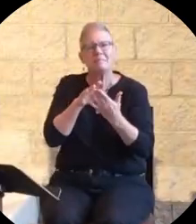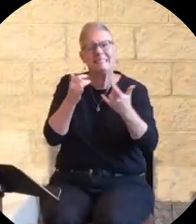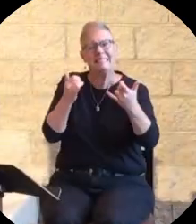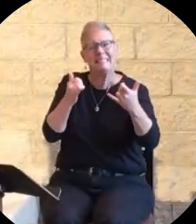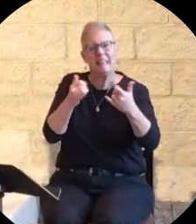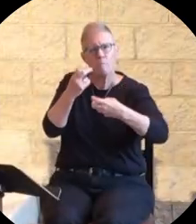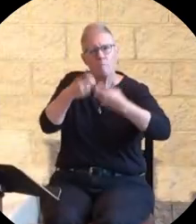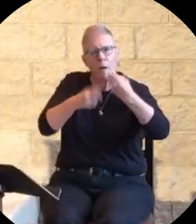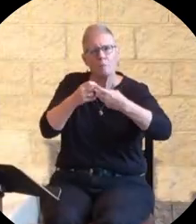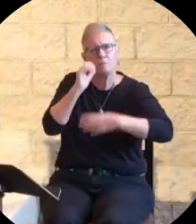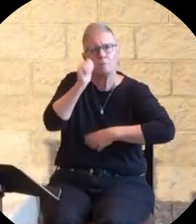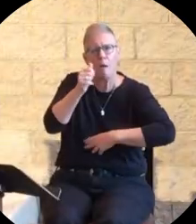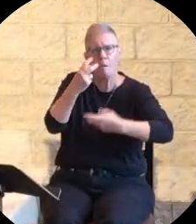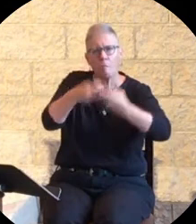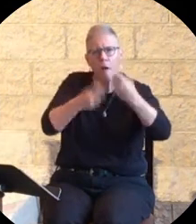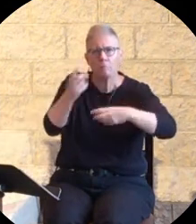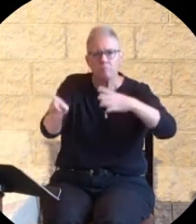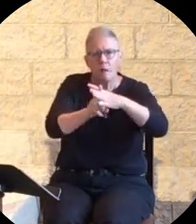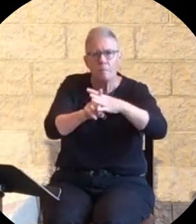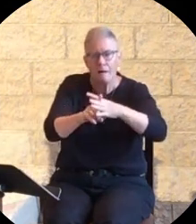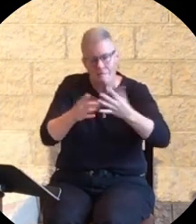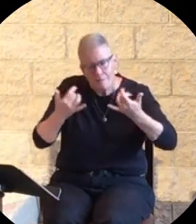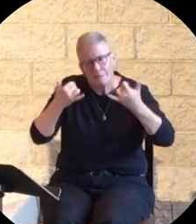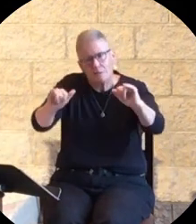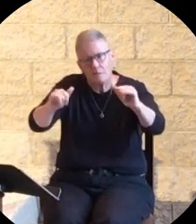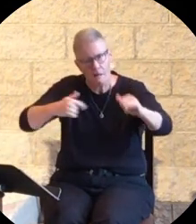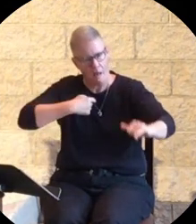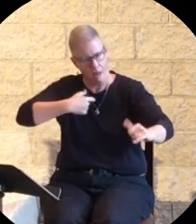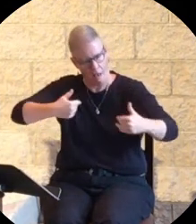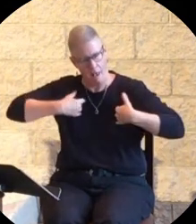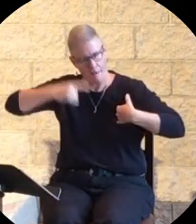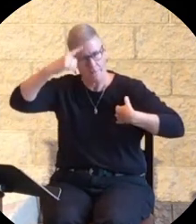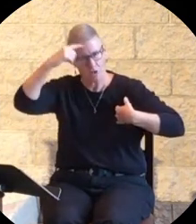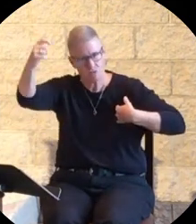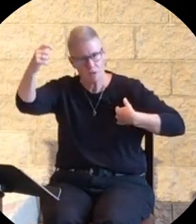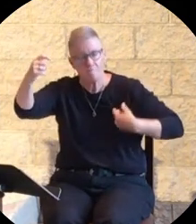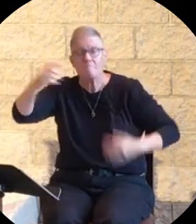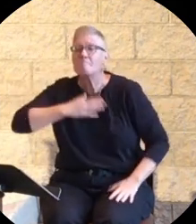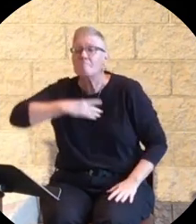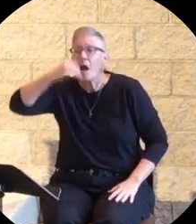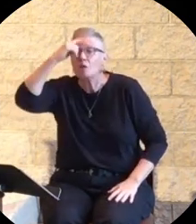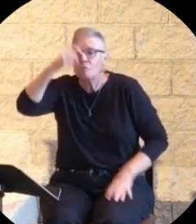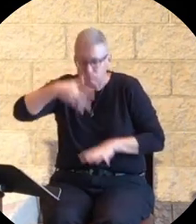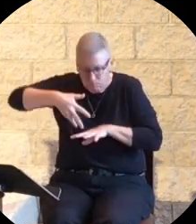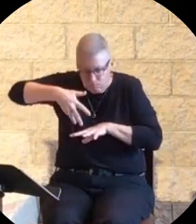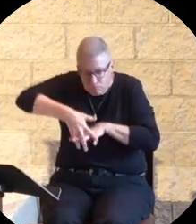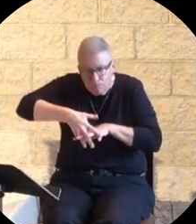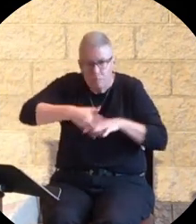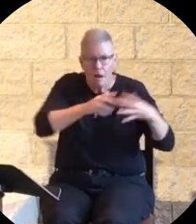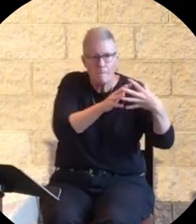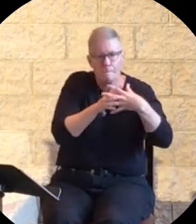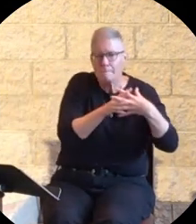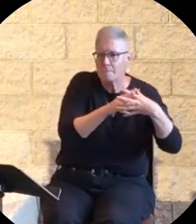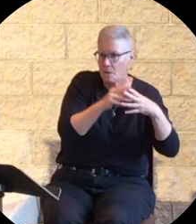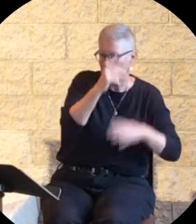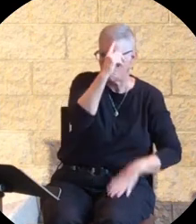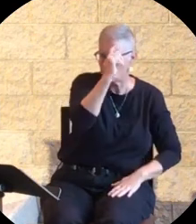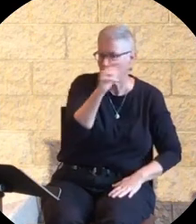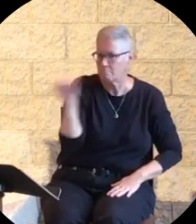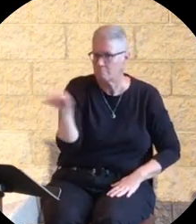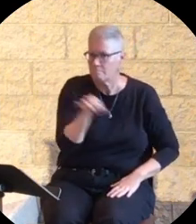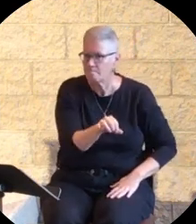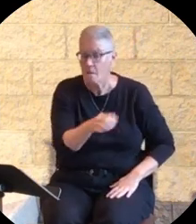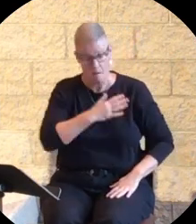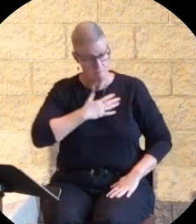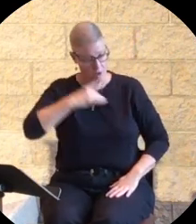and tomorrow, I still have a dream. It is a dream deeply rooted in the American dream. I have a